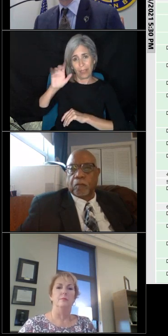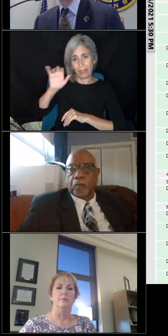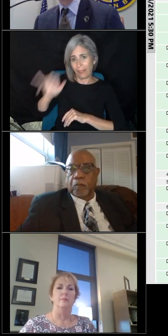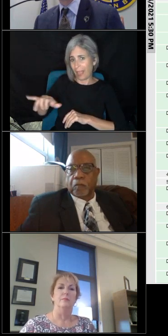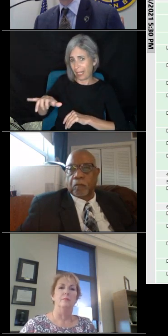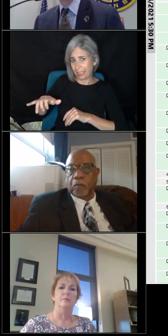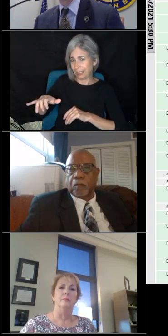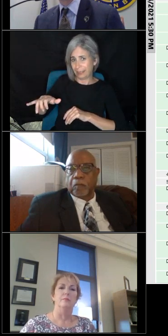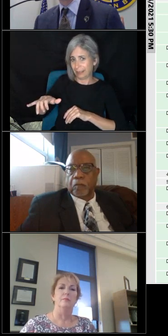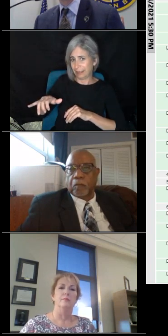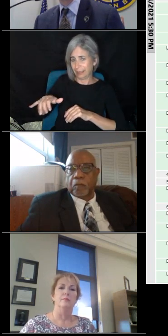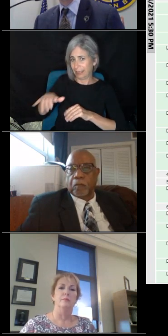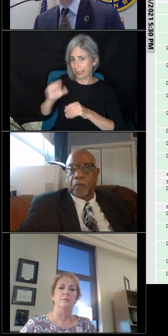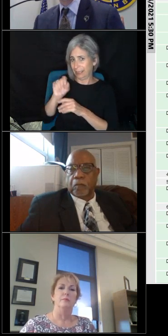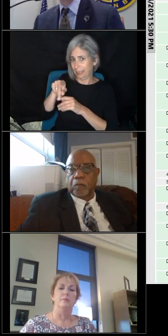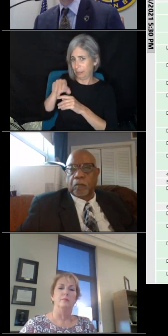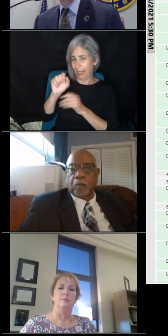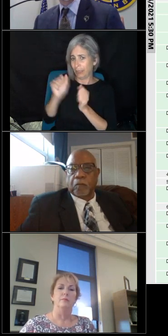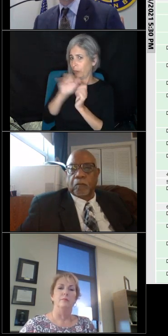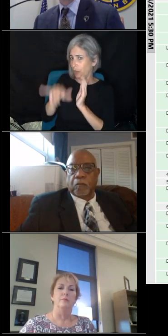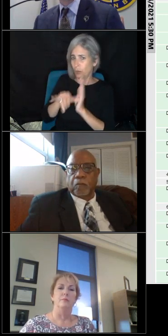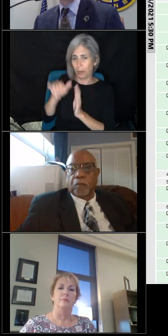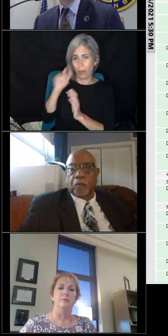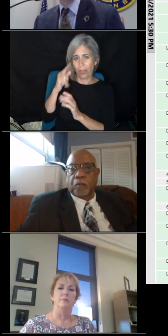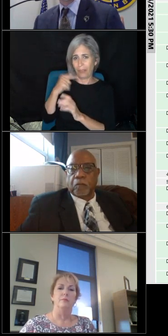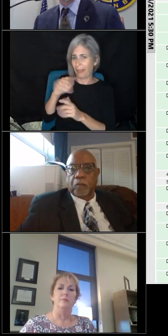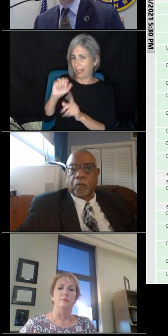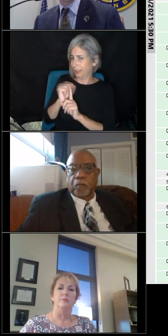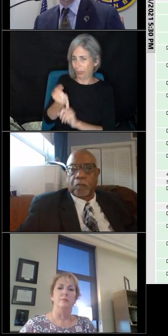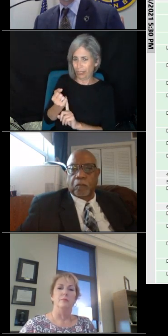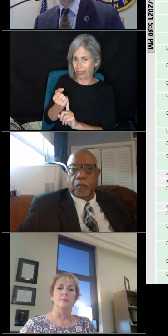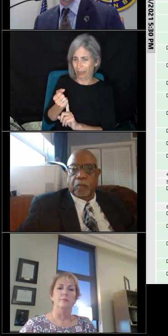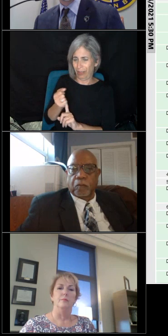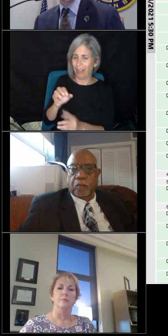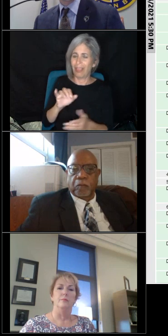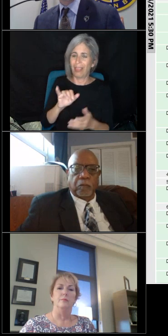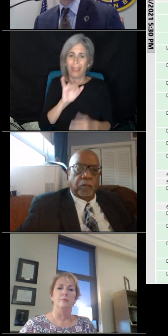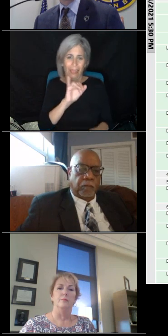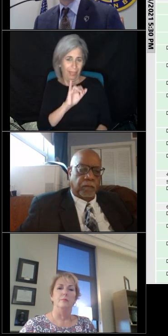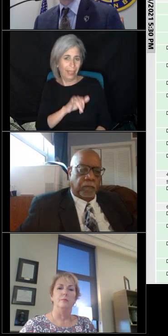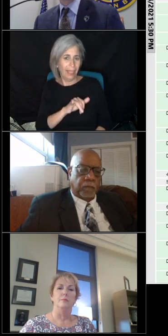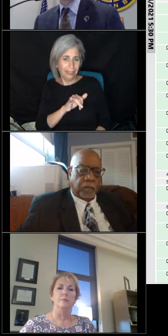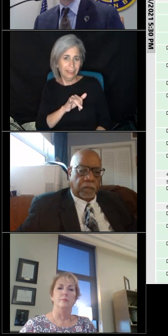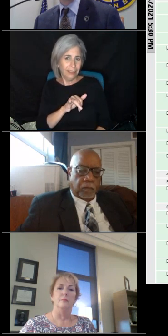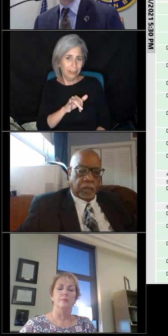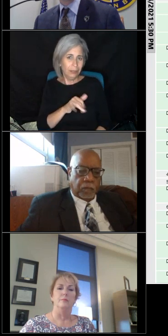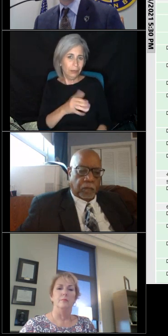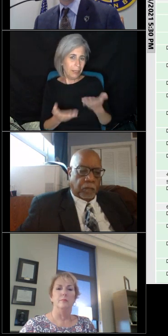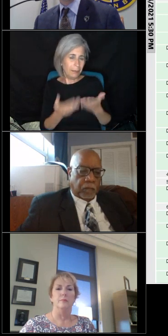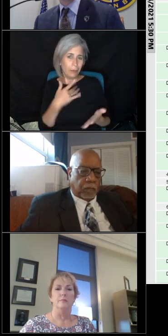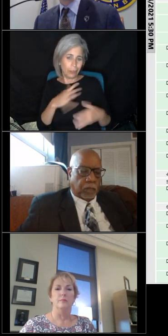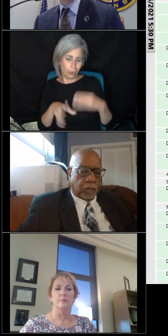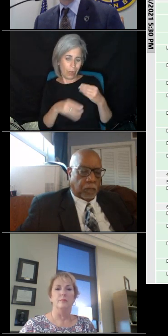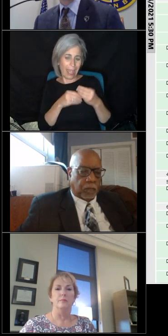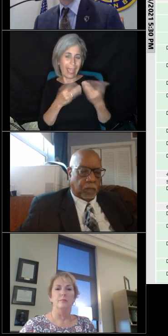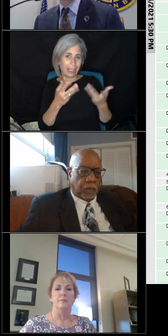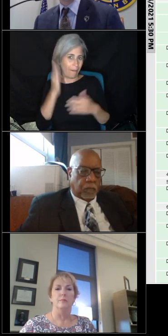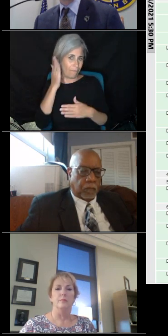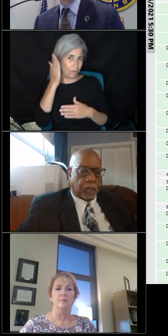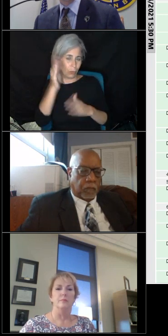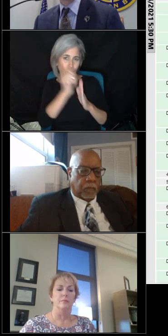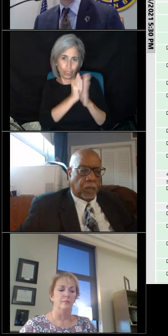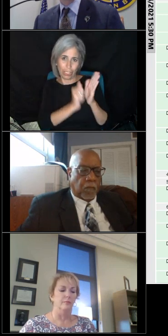server space is the issue with YouTube. So that's kind of where, that's something we may want to put on a future agenda